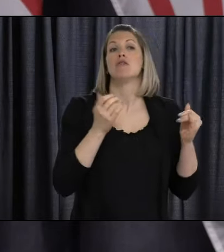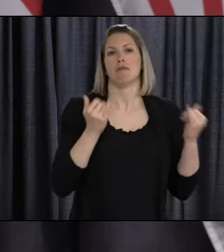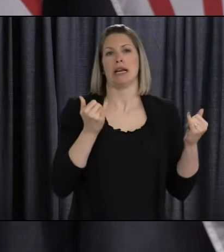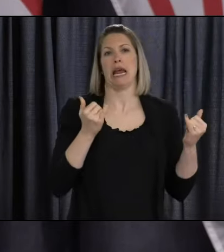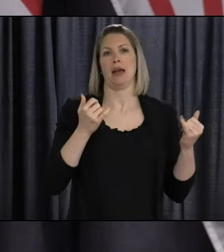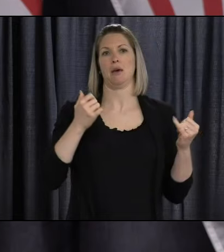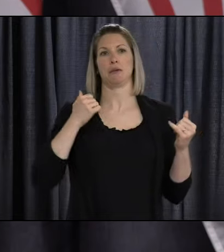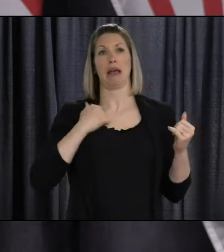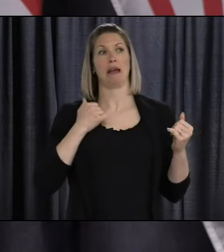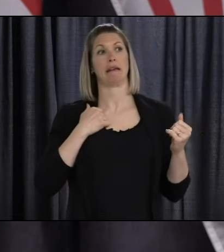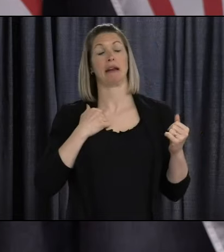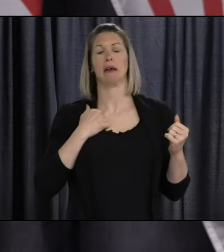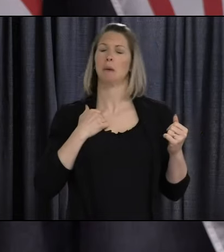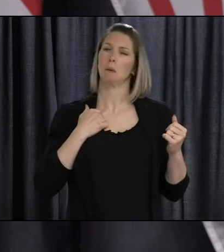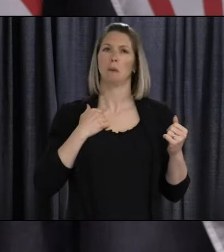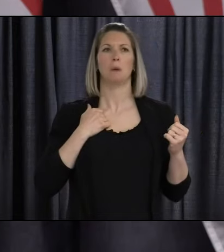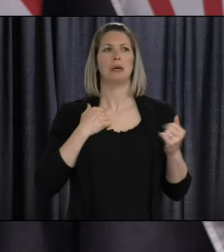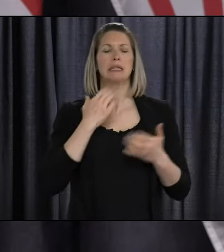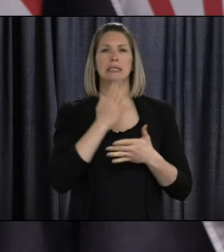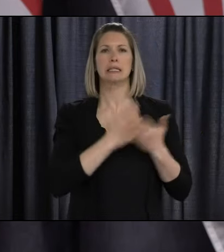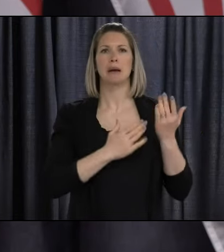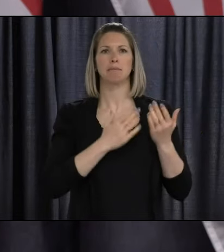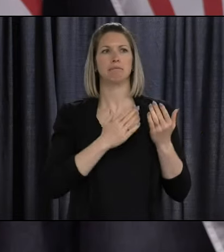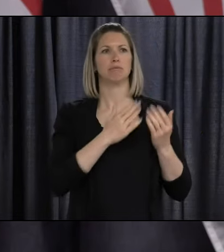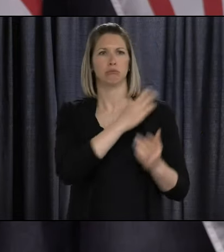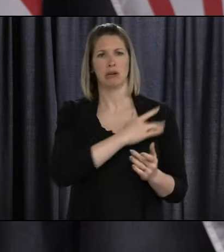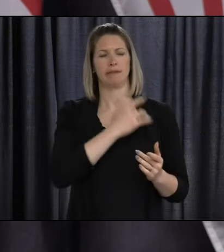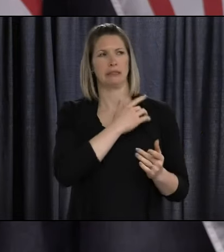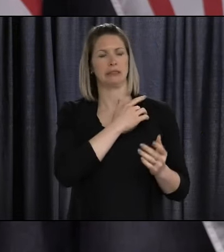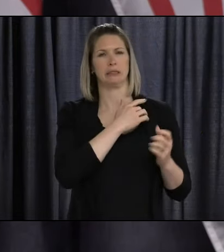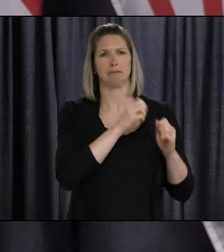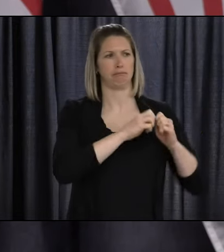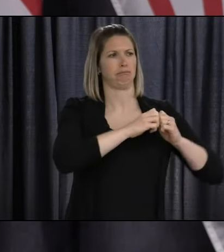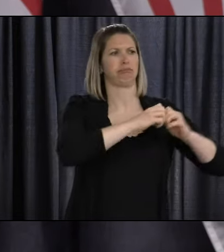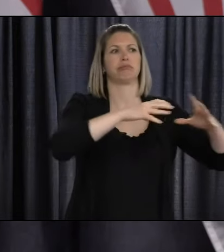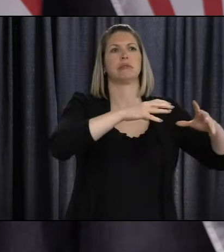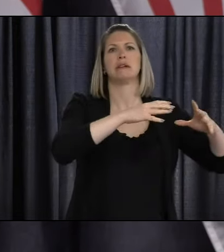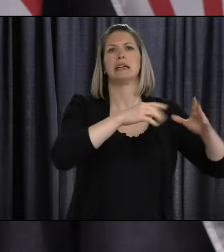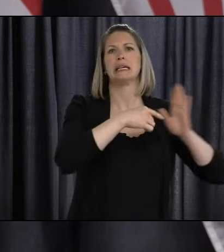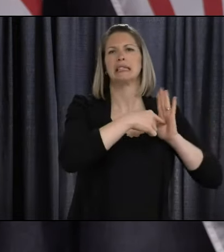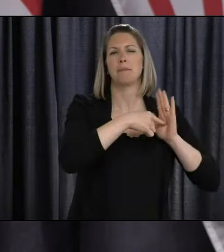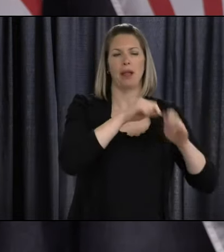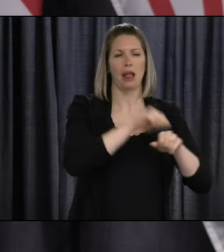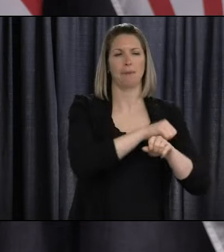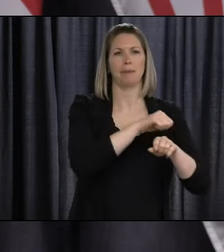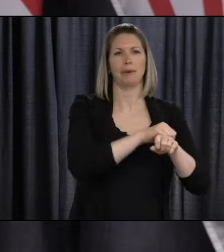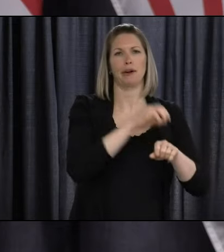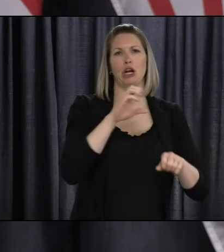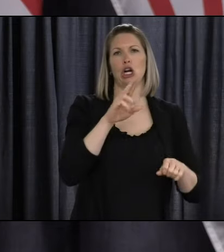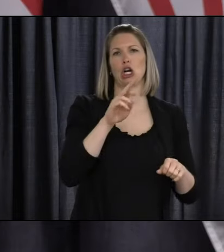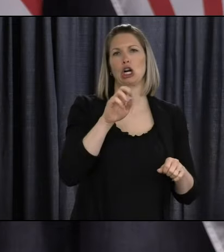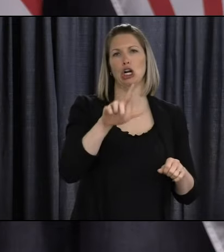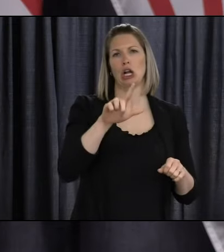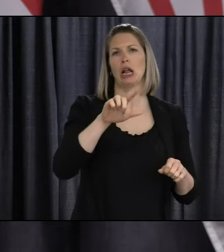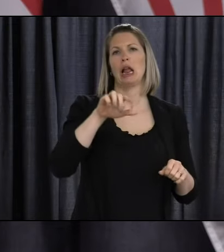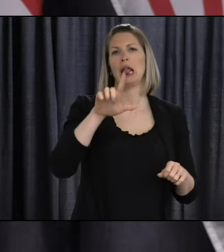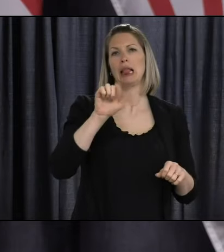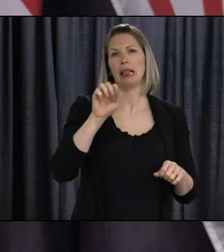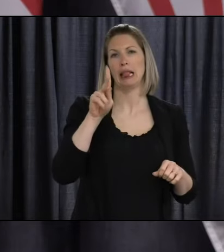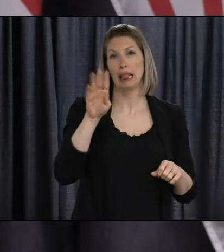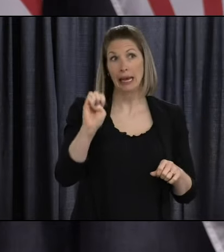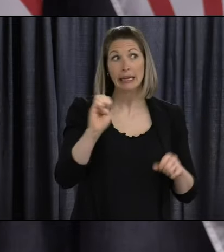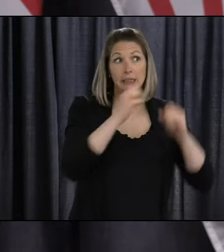significant outbreaks in areas where people have been returning, such as Curl Lake. So I think that in and of itself